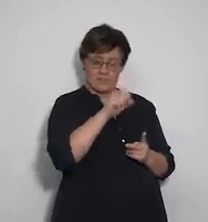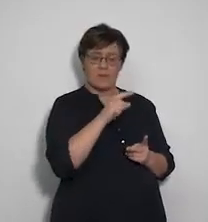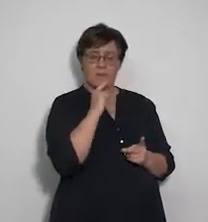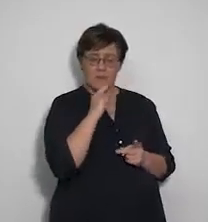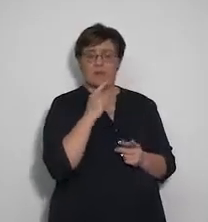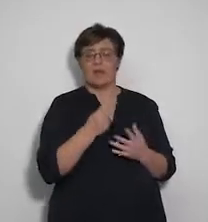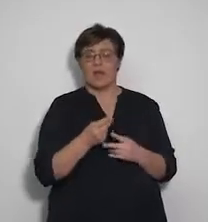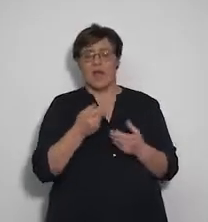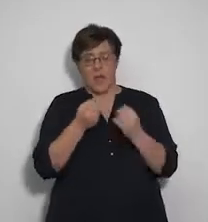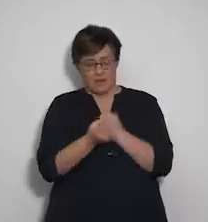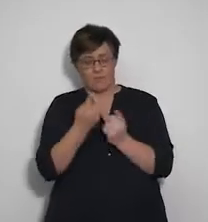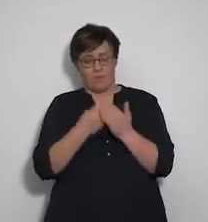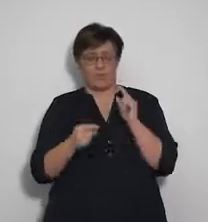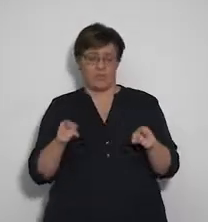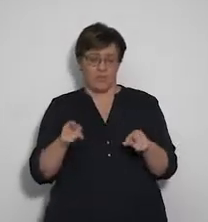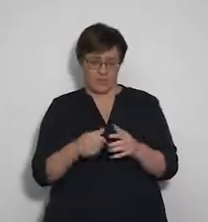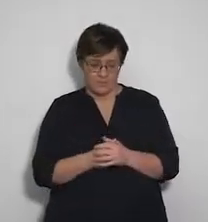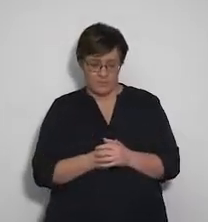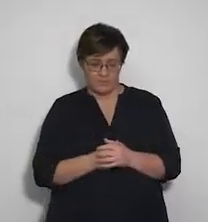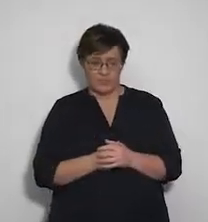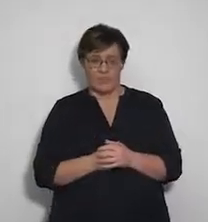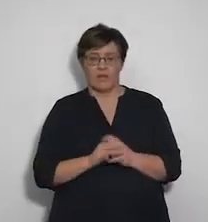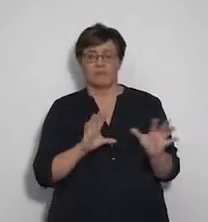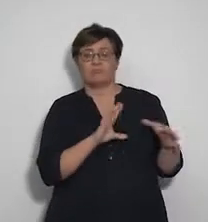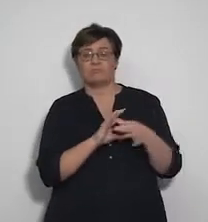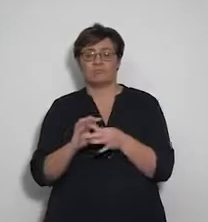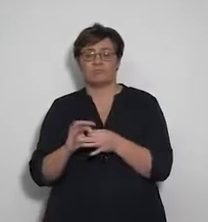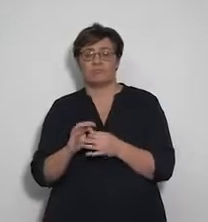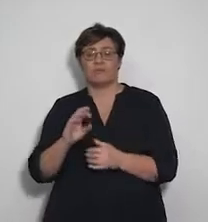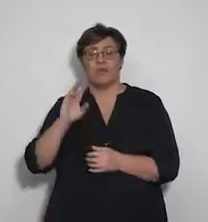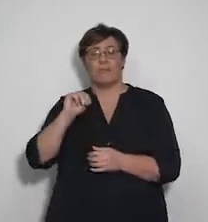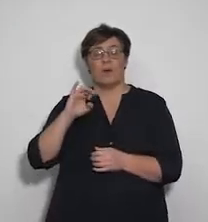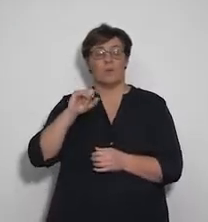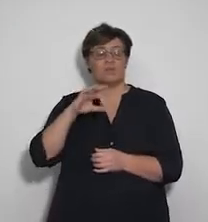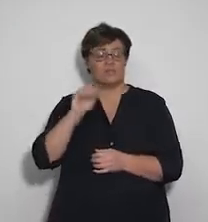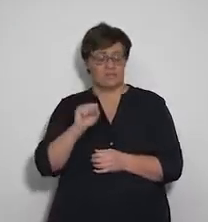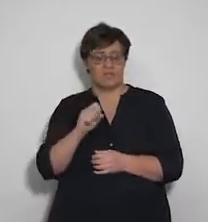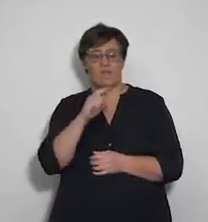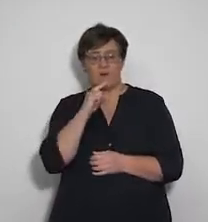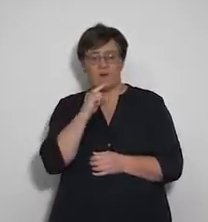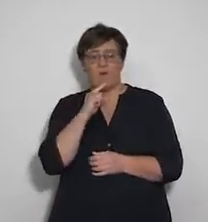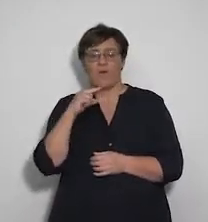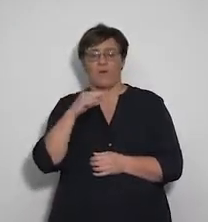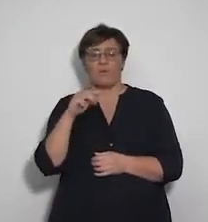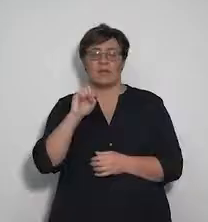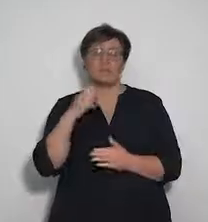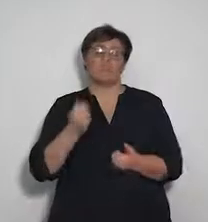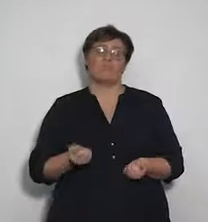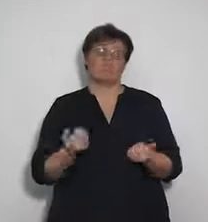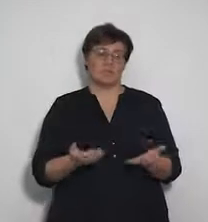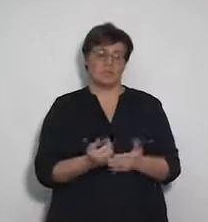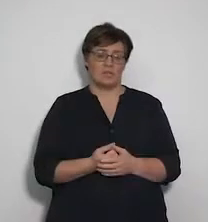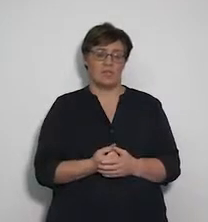during meiosis and mitosis. And then finally, the relevance of meiosis to gamete production, so